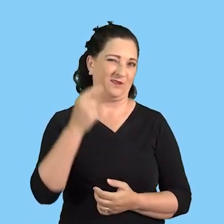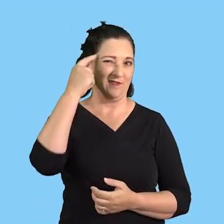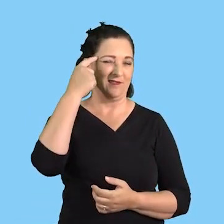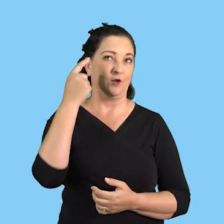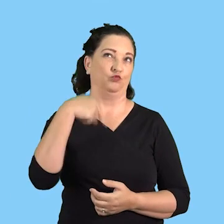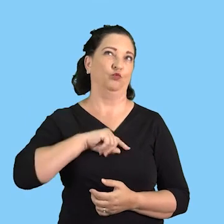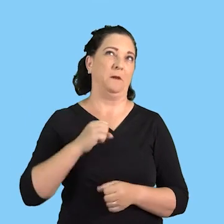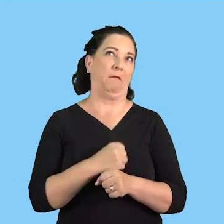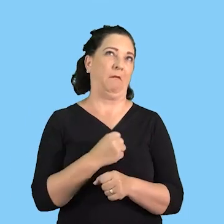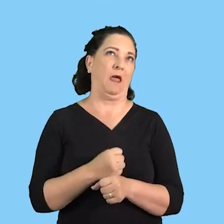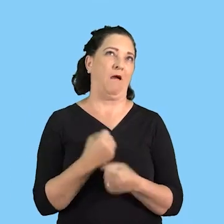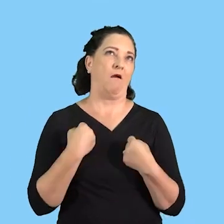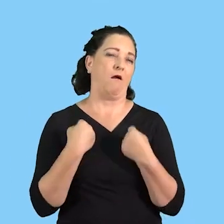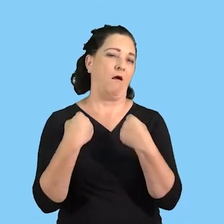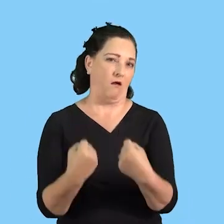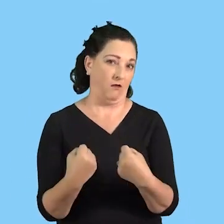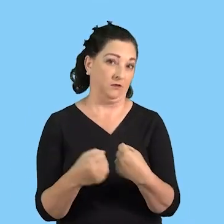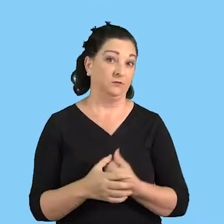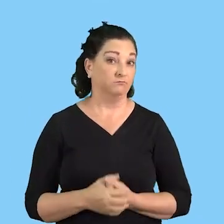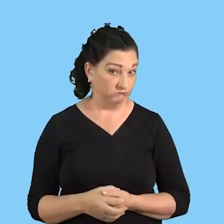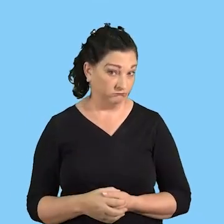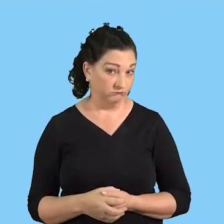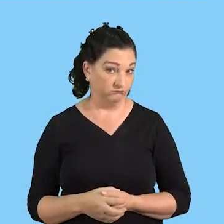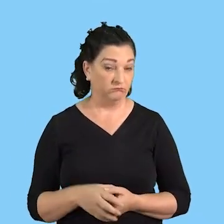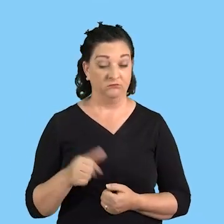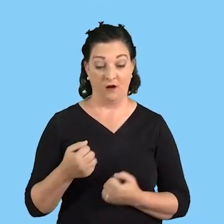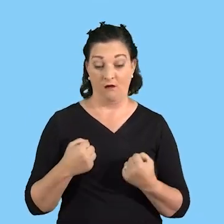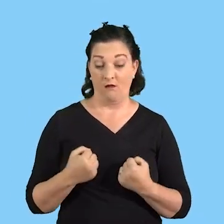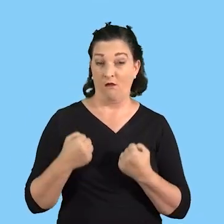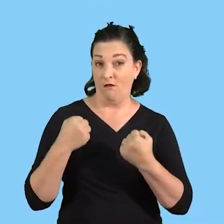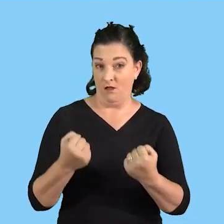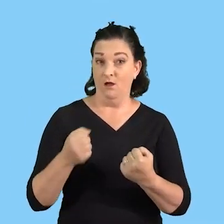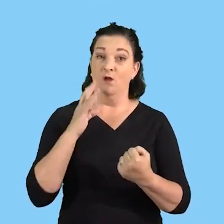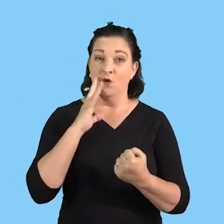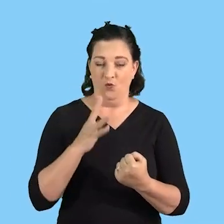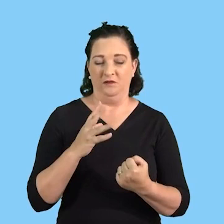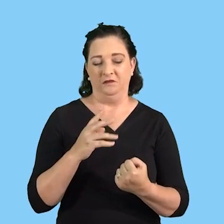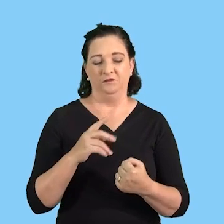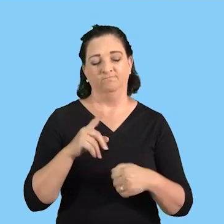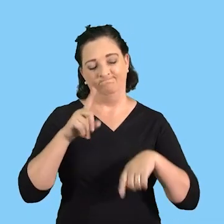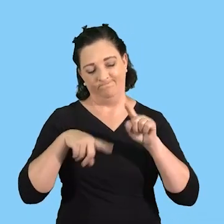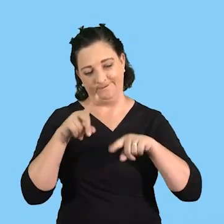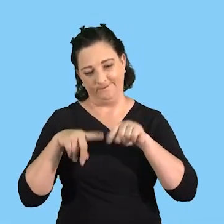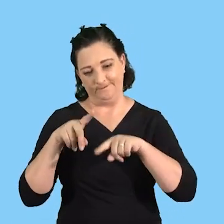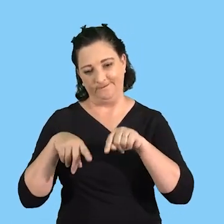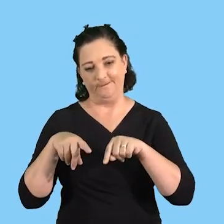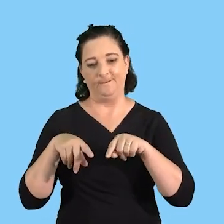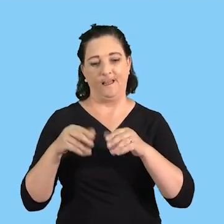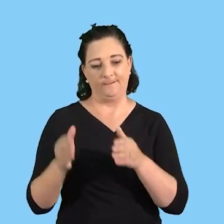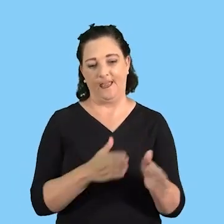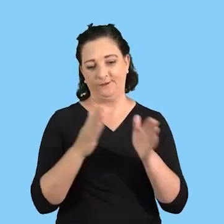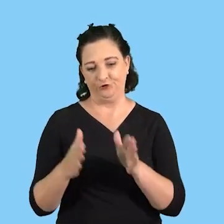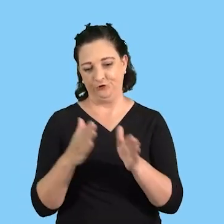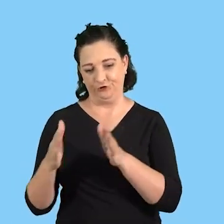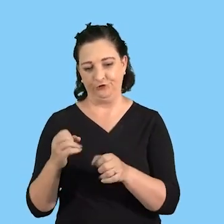are manufacturing a car. Now, obviously, a car is going to go through different stages of production. So let's assume